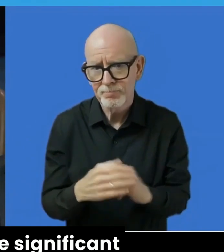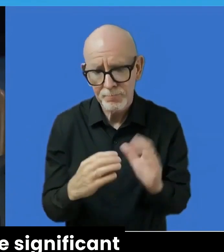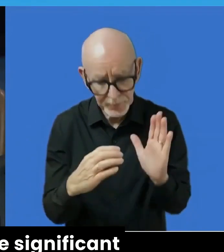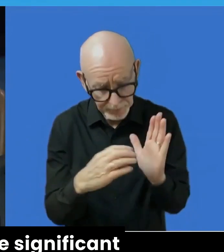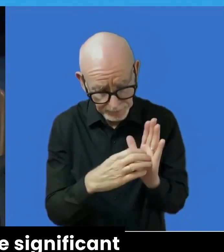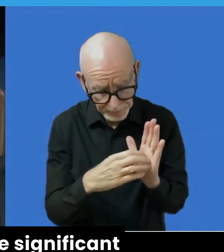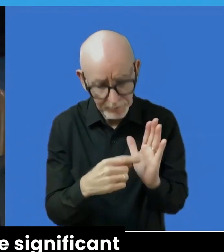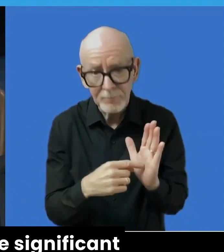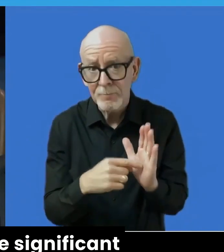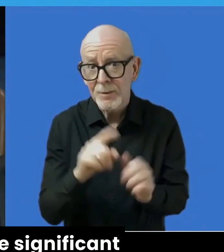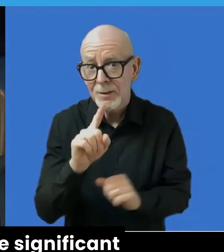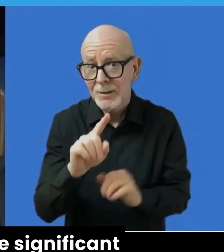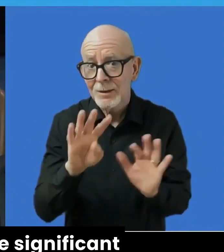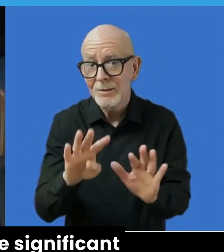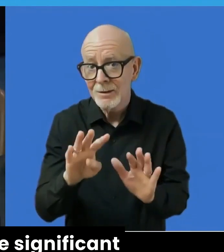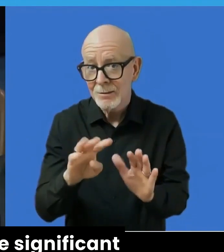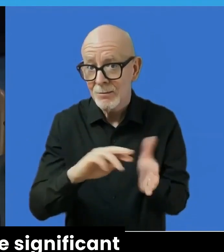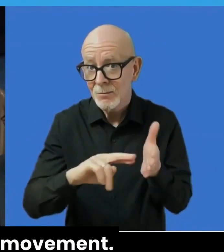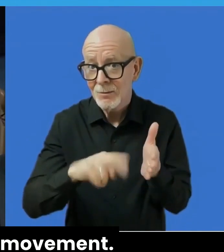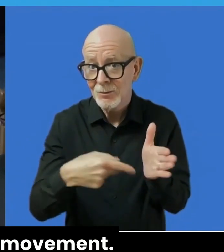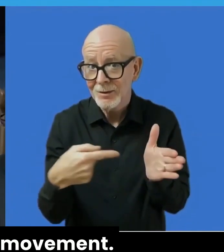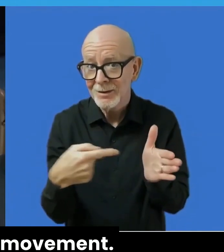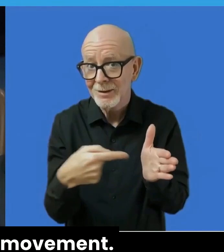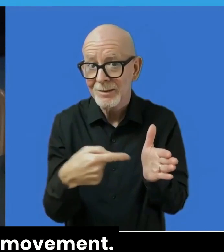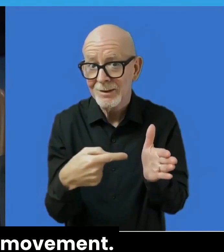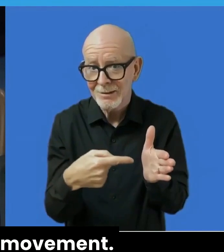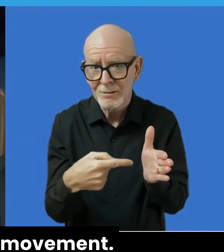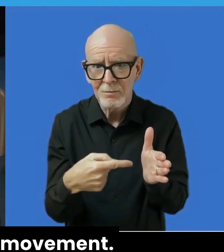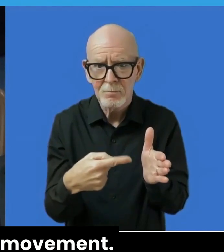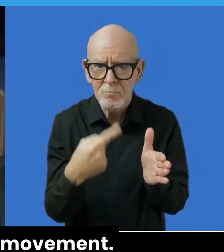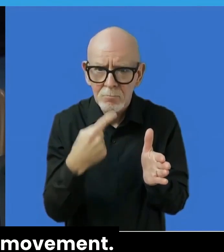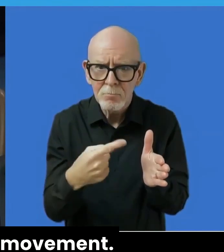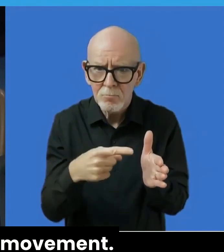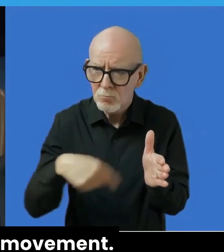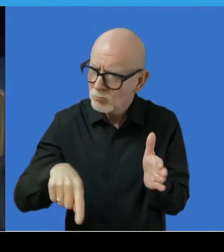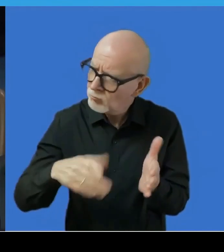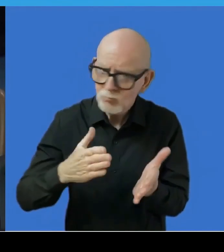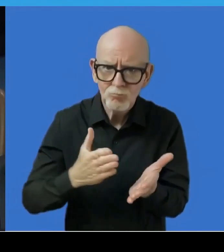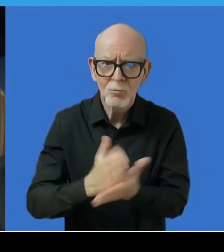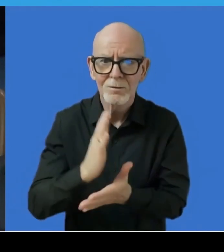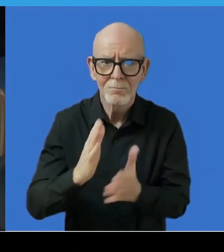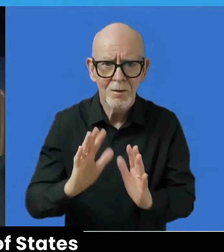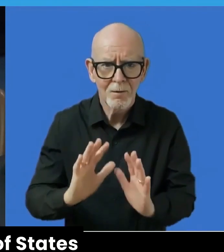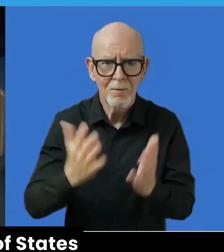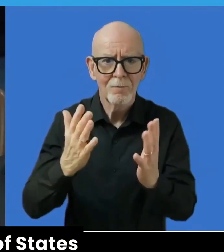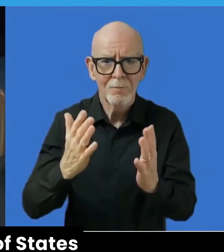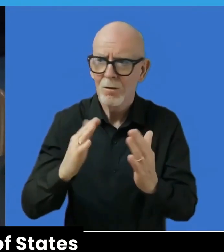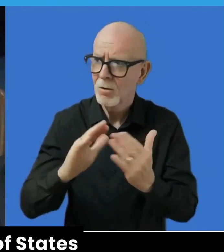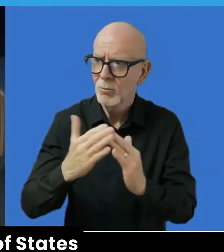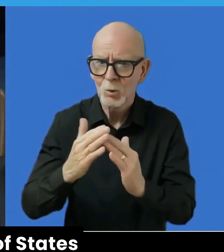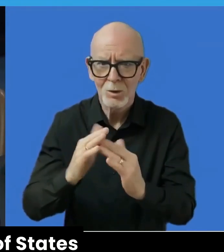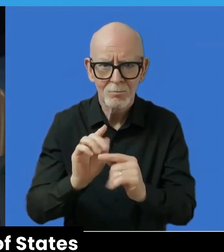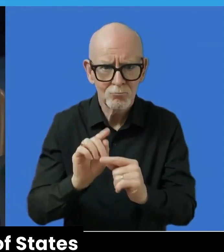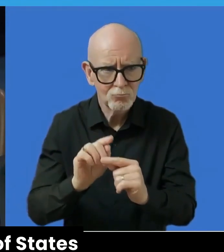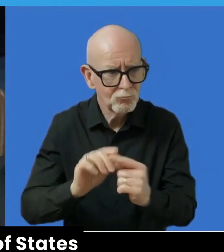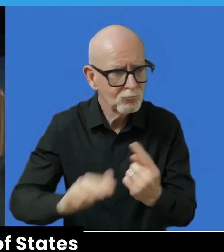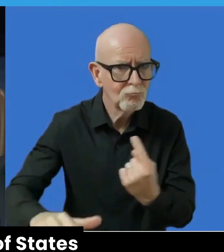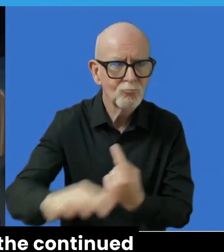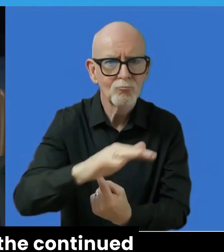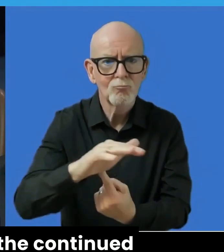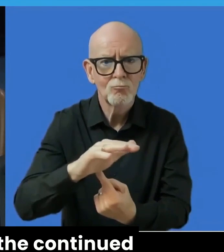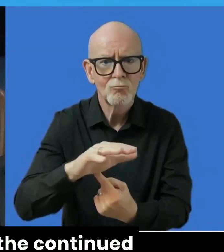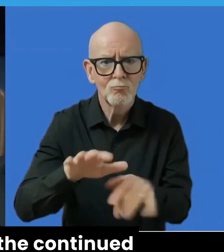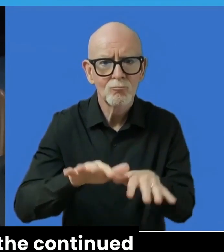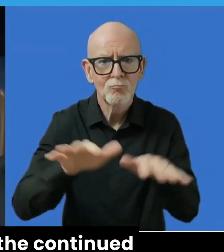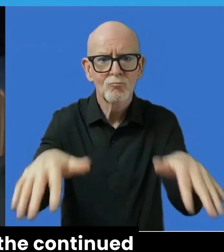on deinstitutionalization were significant milestones for the disability movement. However, the slow pace of